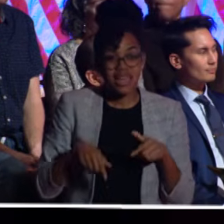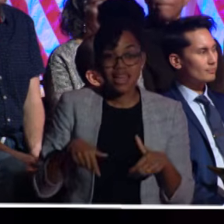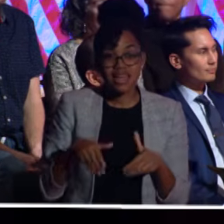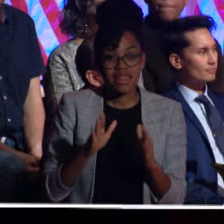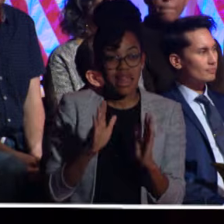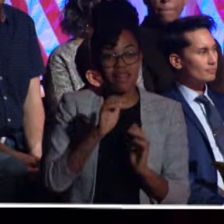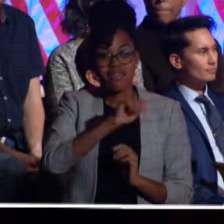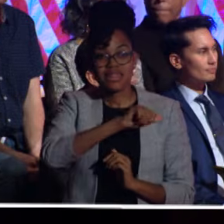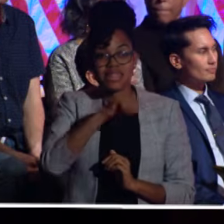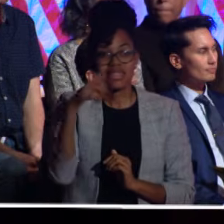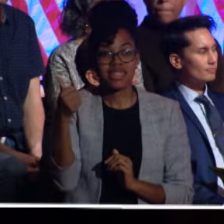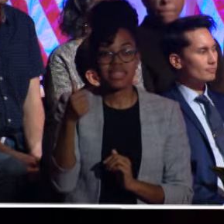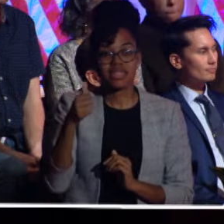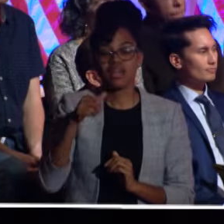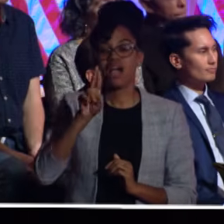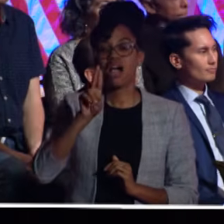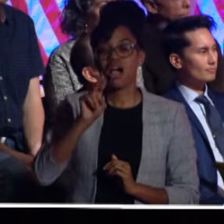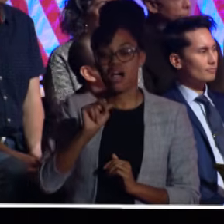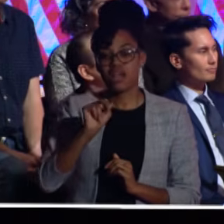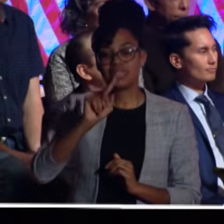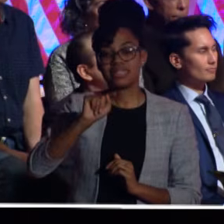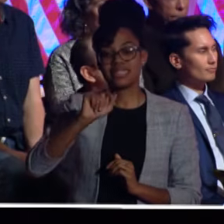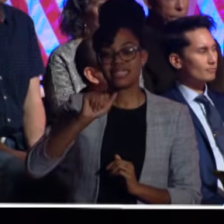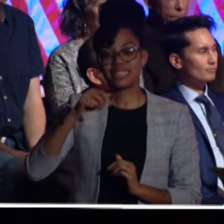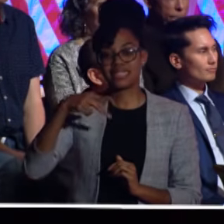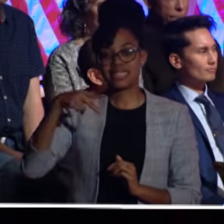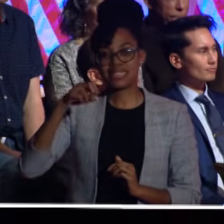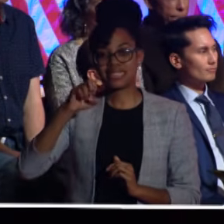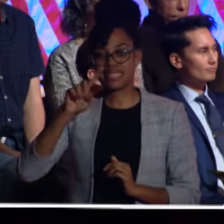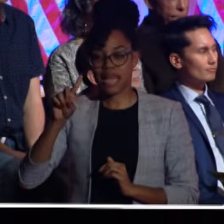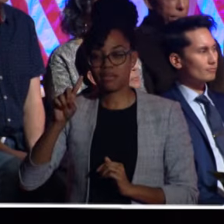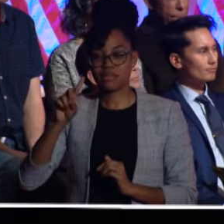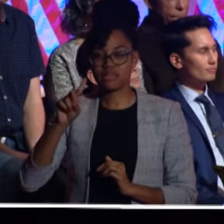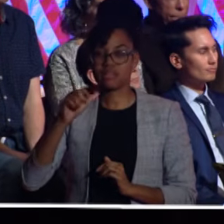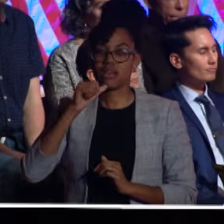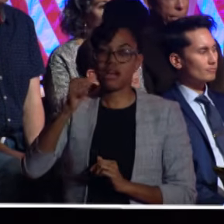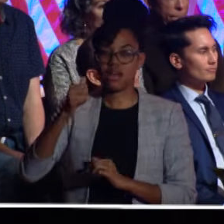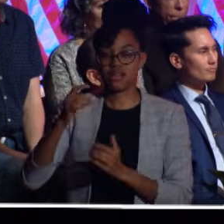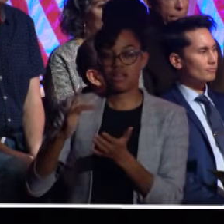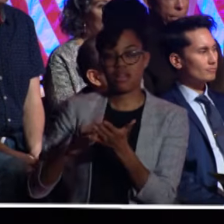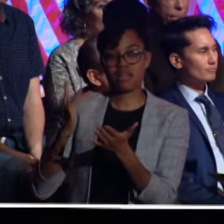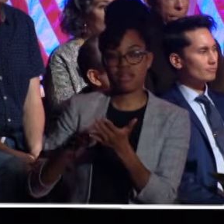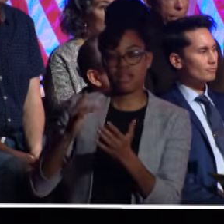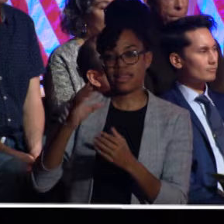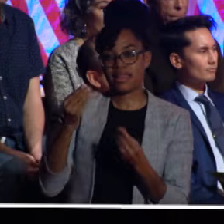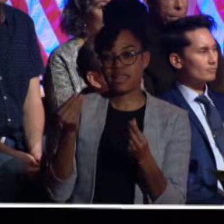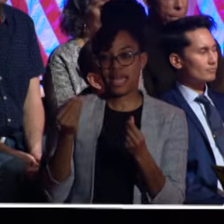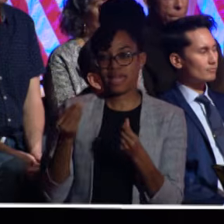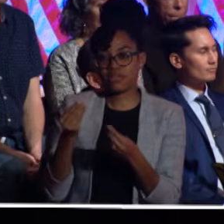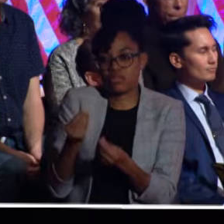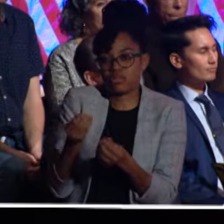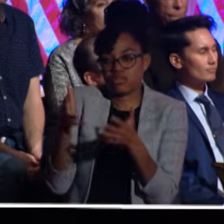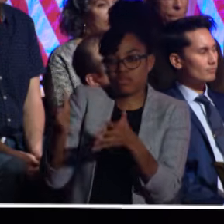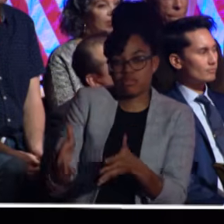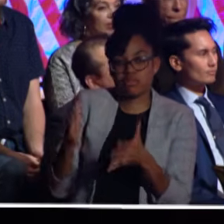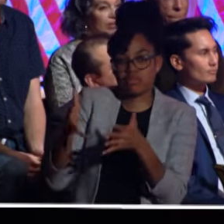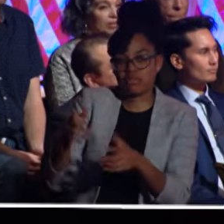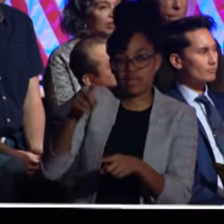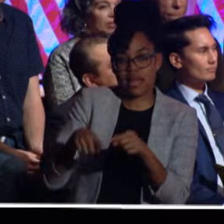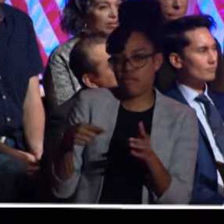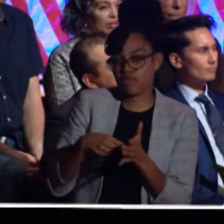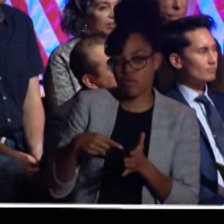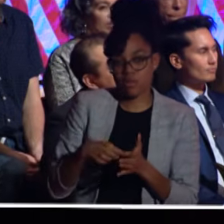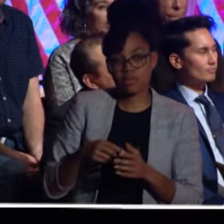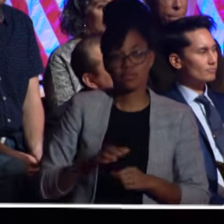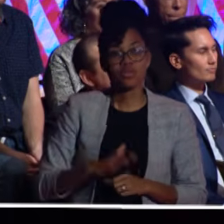in our city go to waste. That includes the campus at the shuttered RFK Stadium, which now, as most